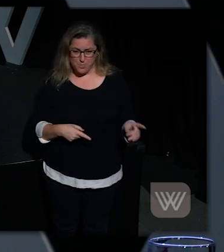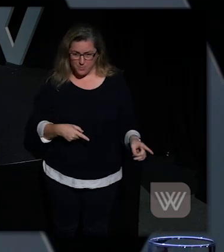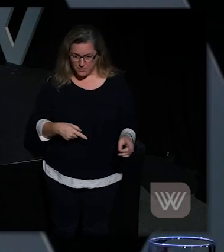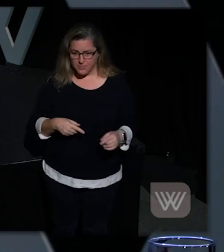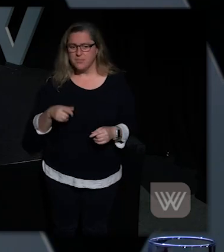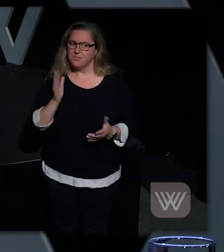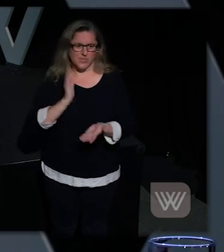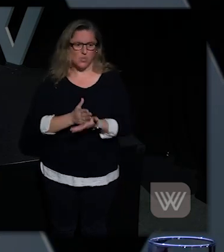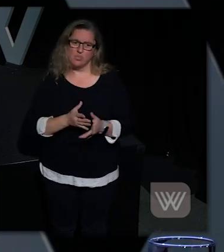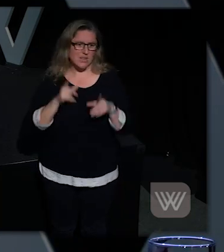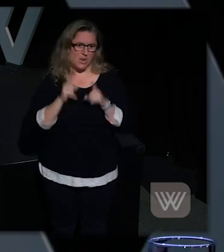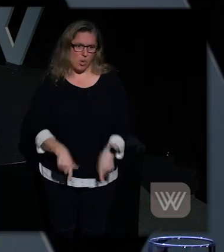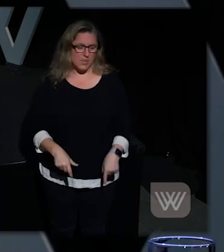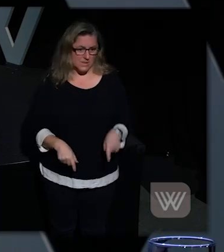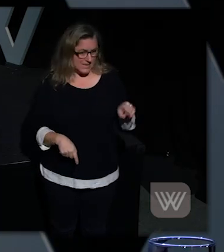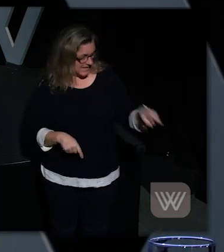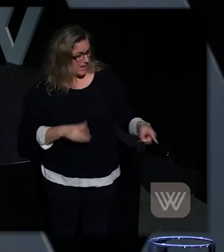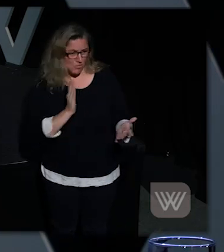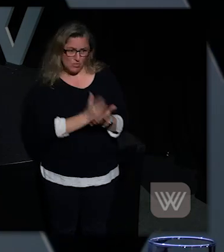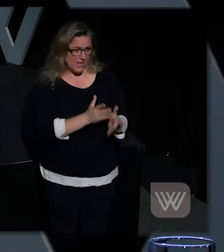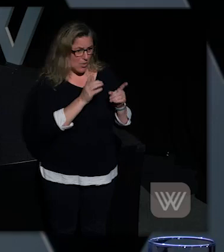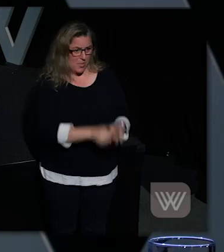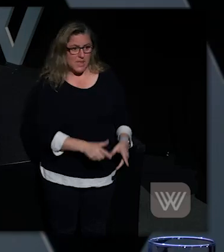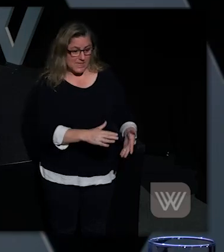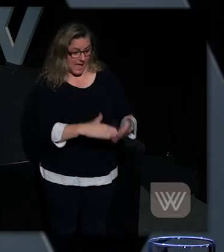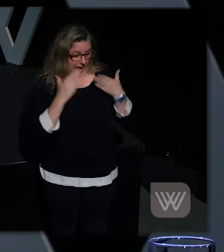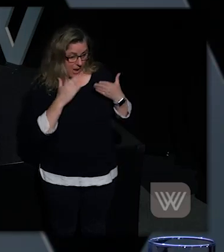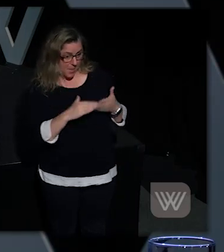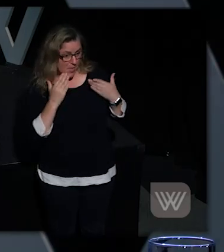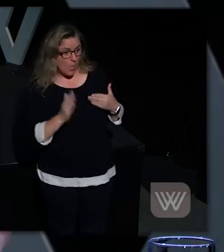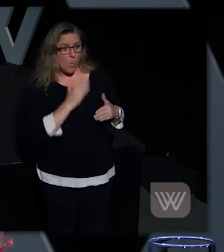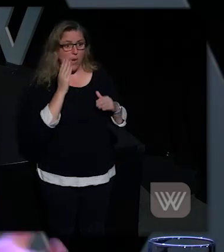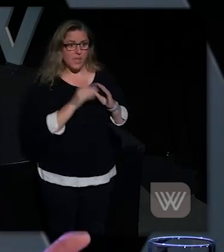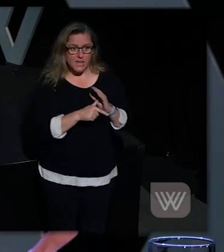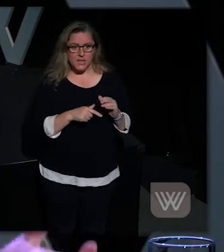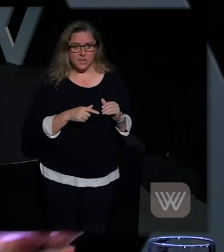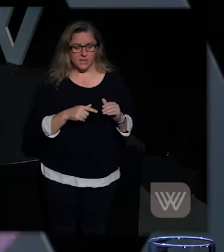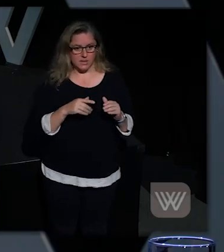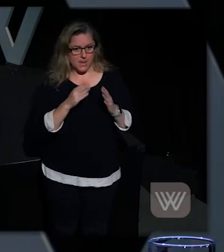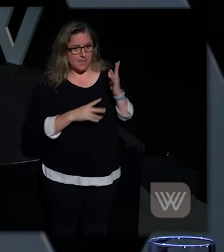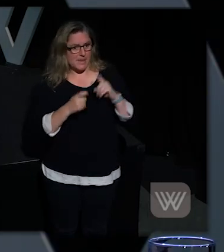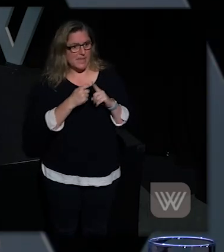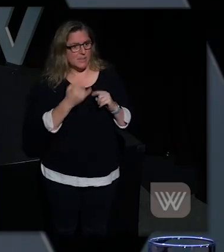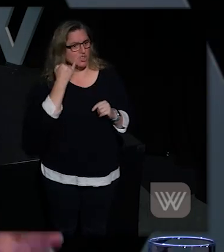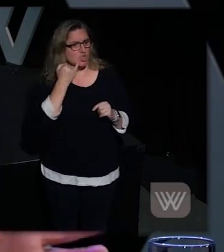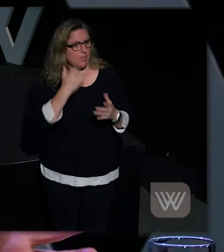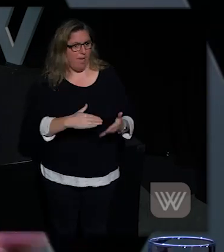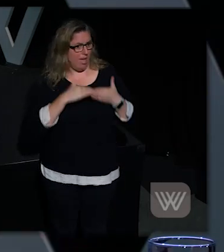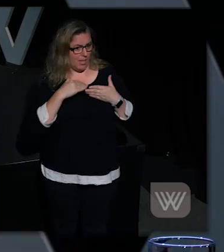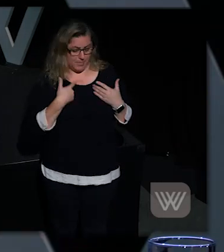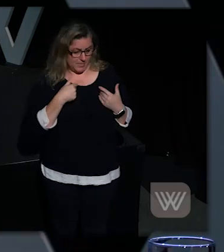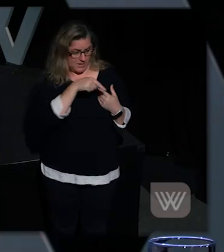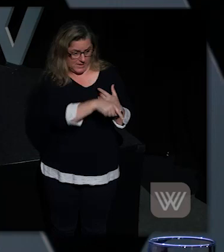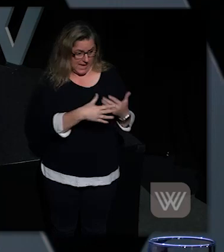It's complicated. I mean, they are complicated humans too. They helped me all the time. Like, Meep Sheep helped me. This book wouldn't be the book it